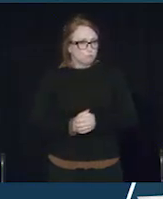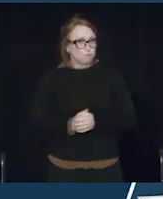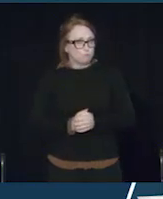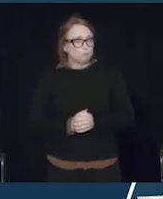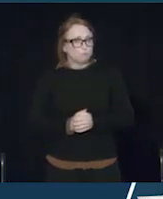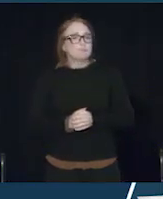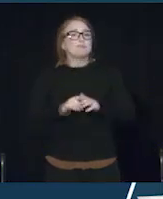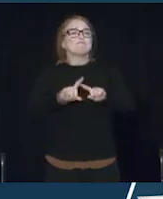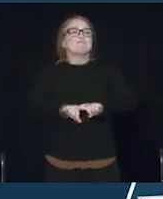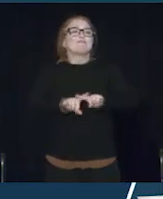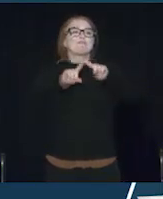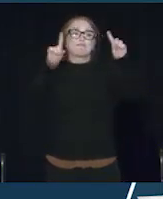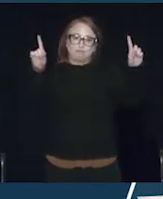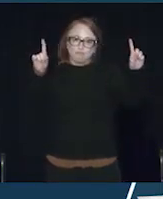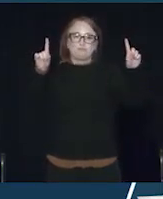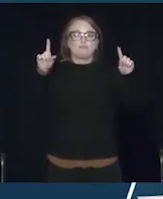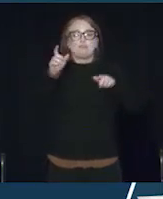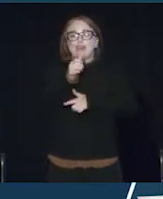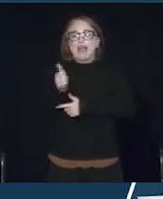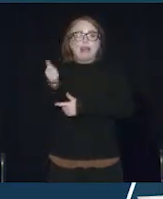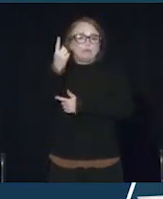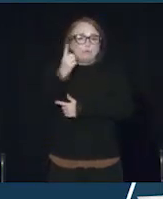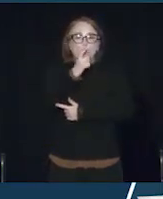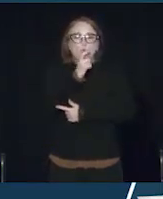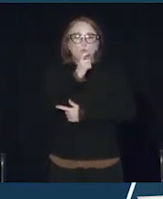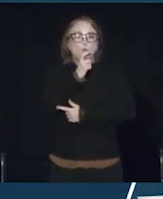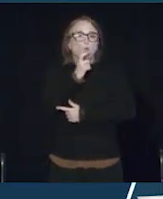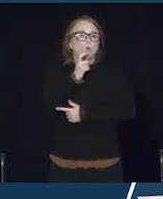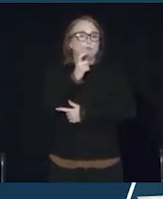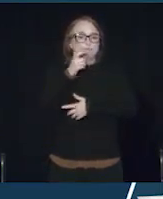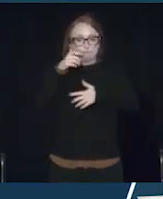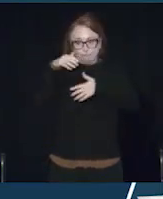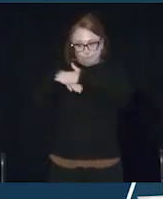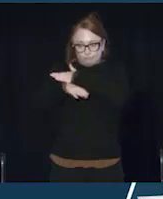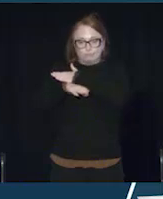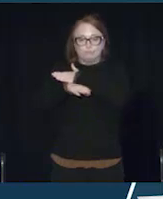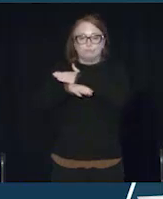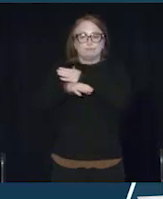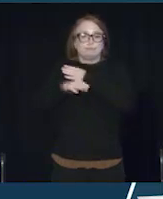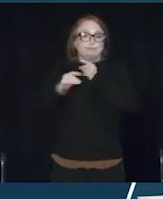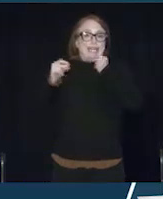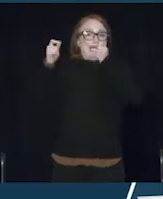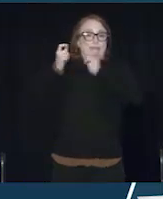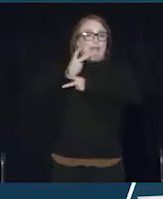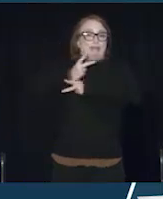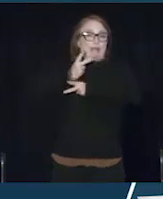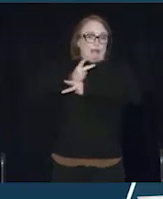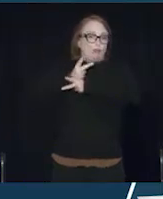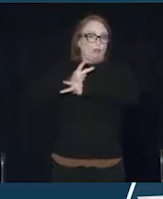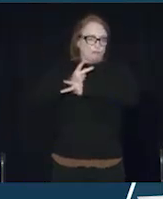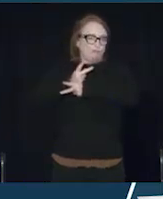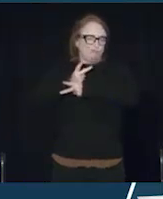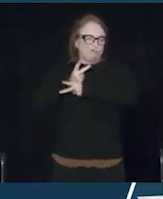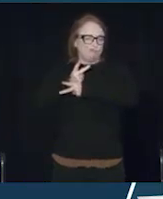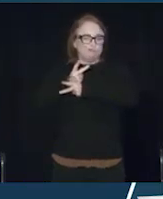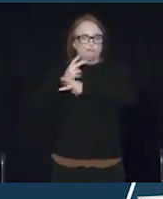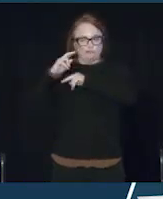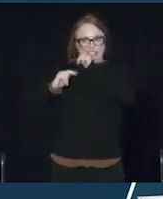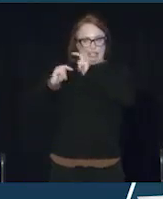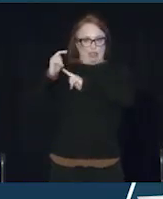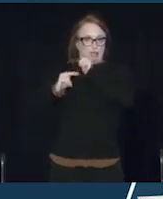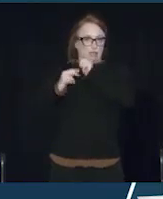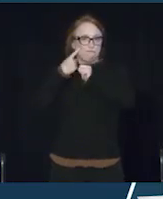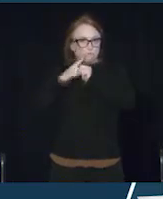So, however, anybody who goes into an intermediate care facility for persons with intellectual developmental